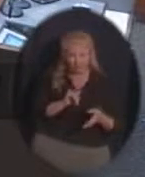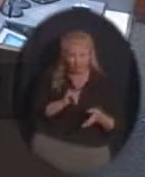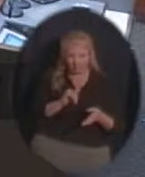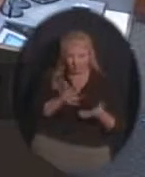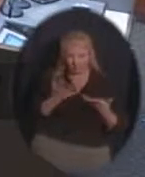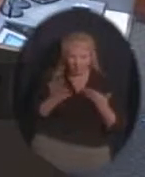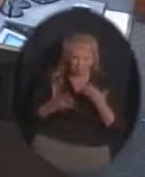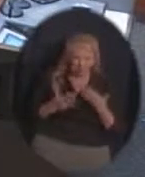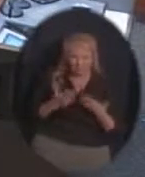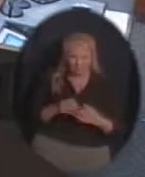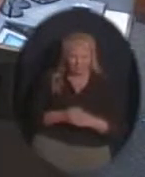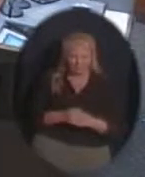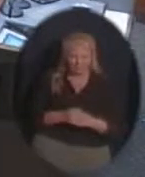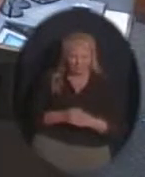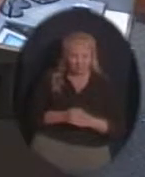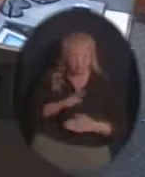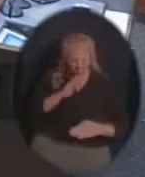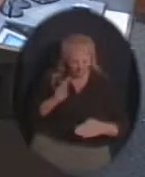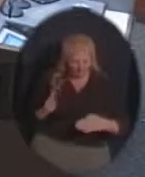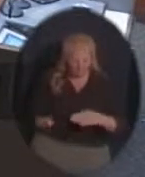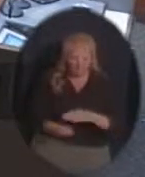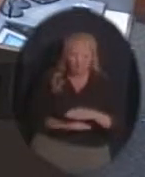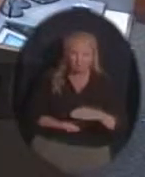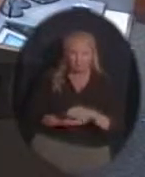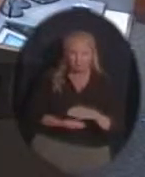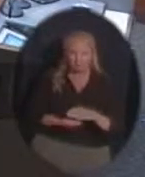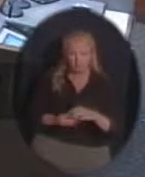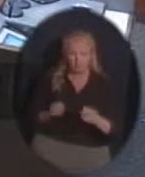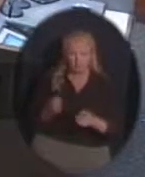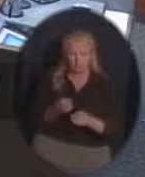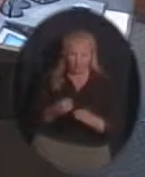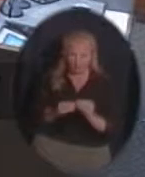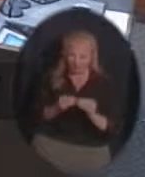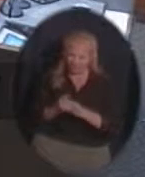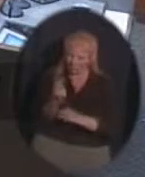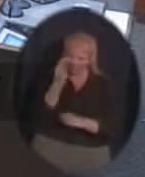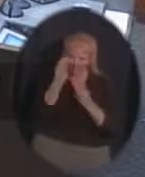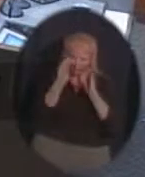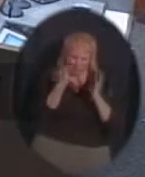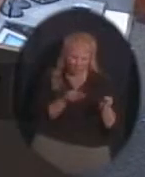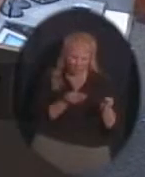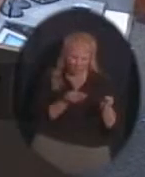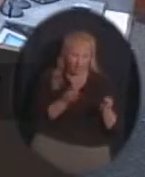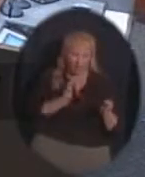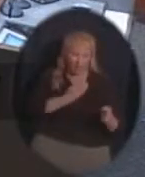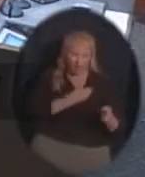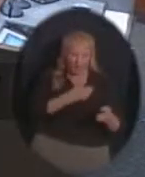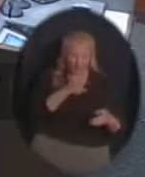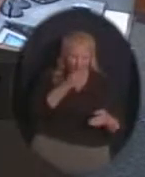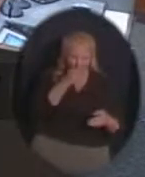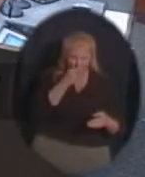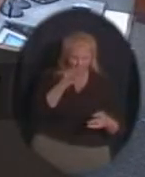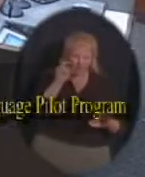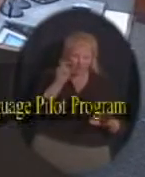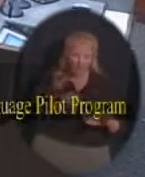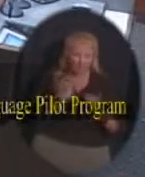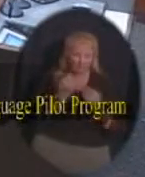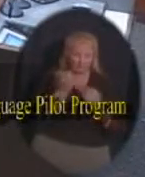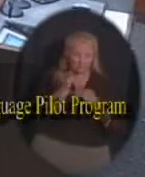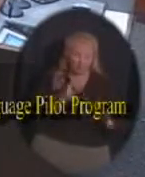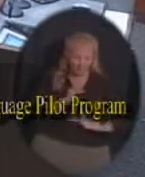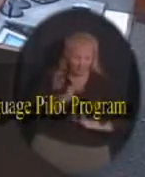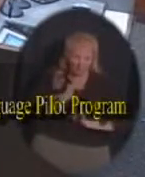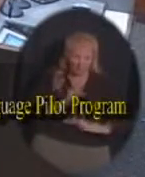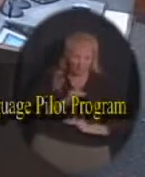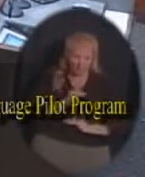The bottom line here is that the number one focus is that our kids have to do what we talked about before. They have to meet the